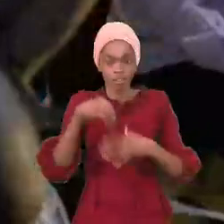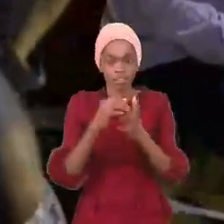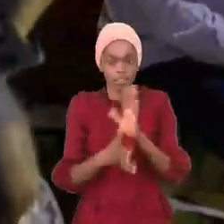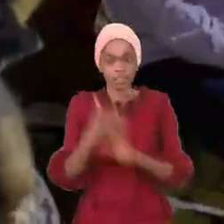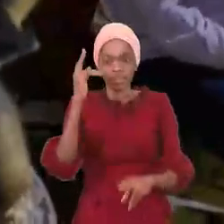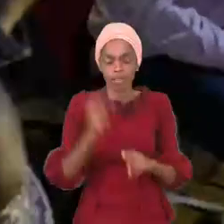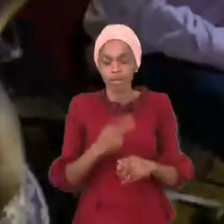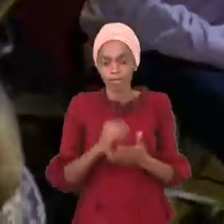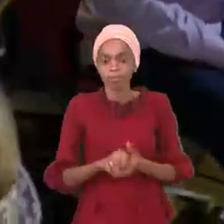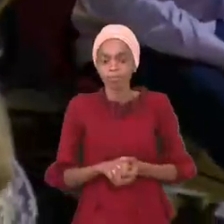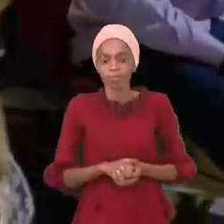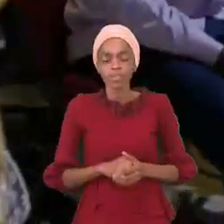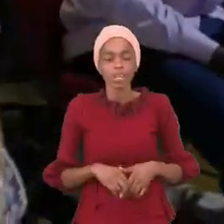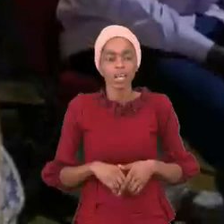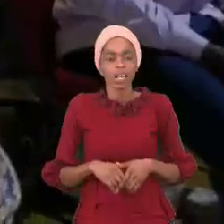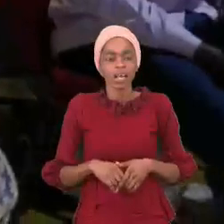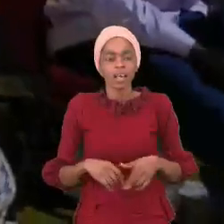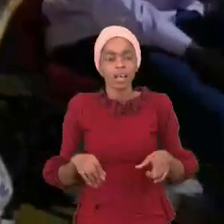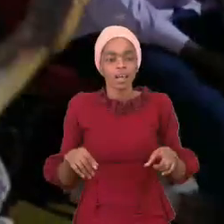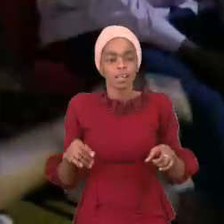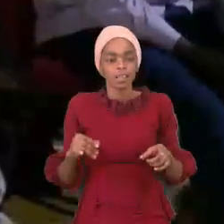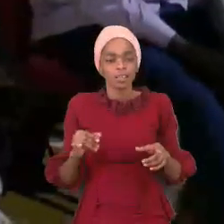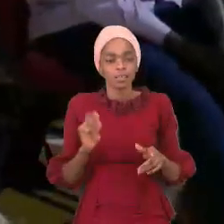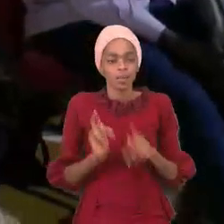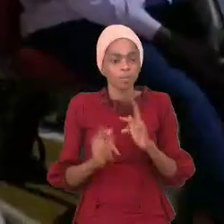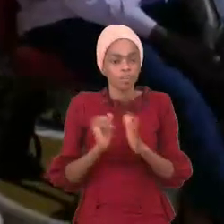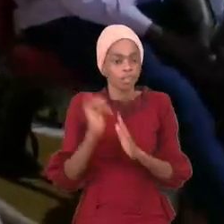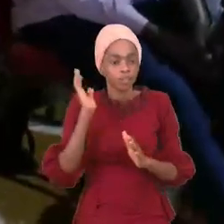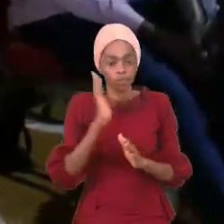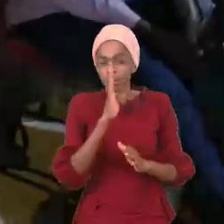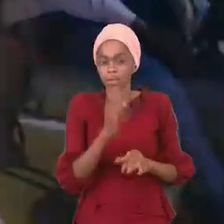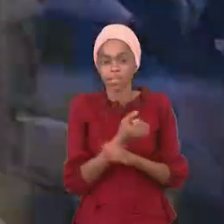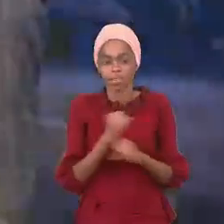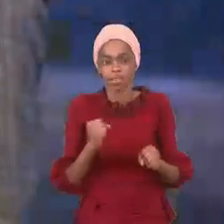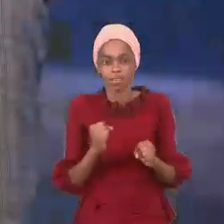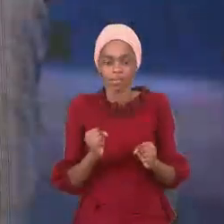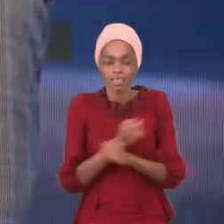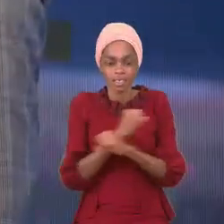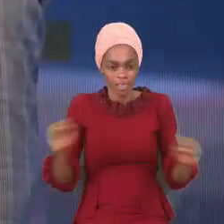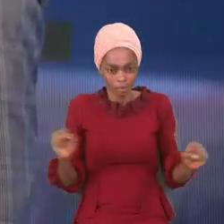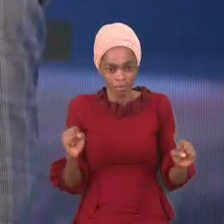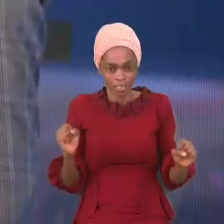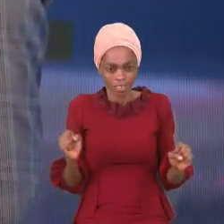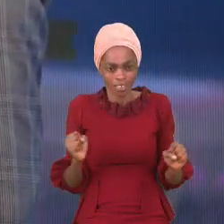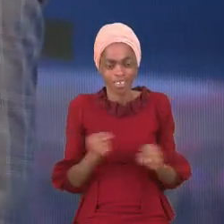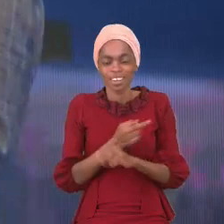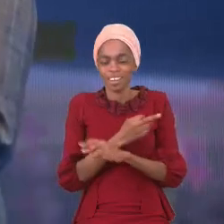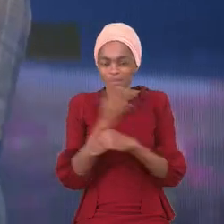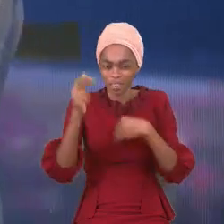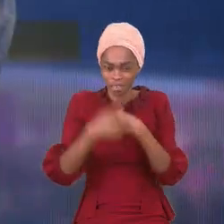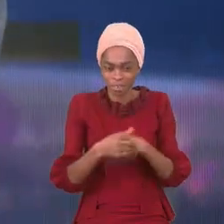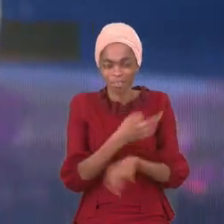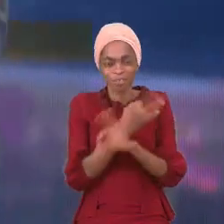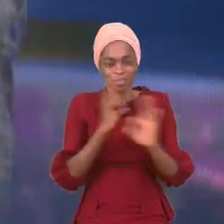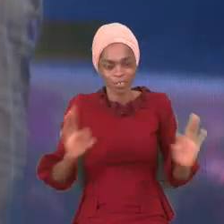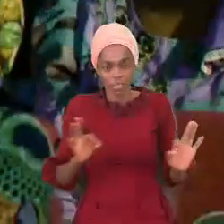Such as shall be saved, saved, restored, free, and